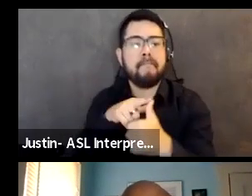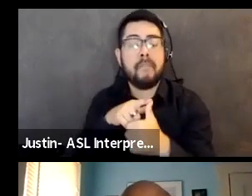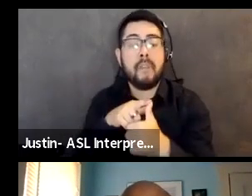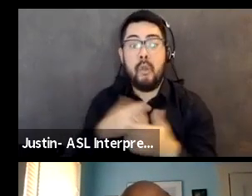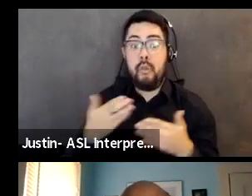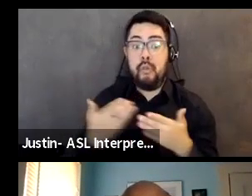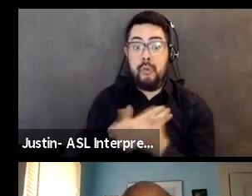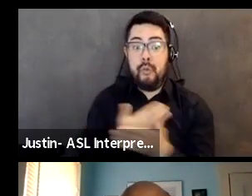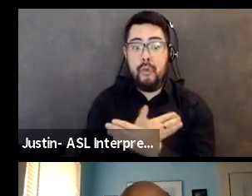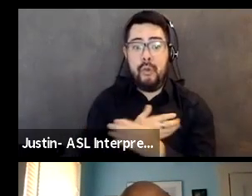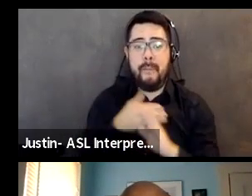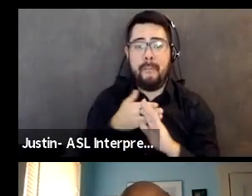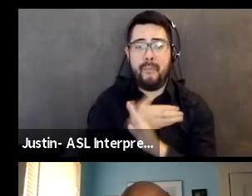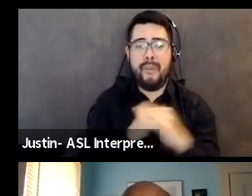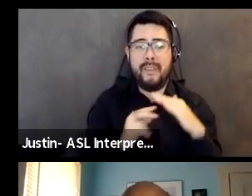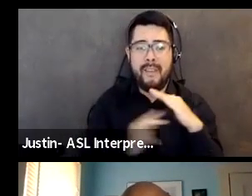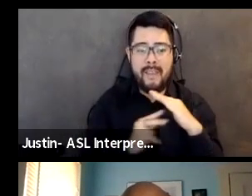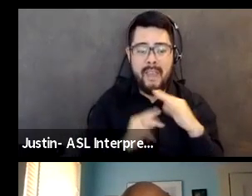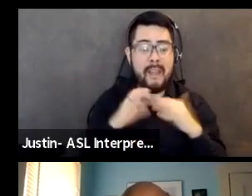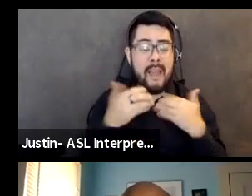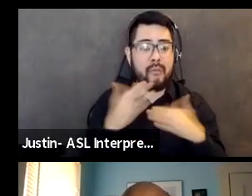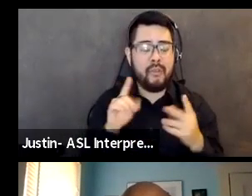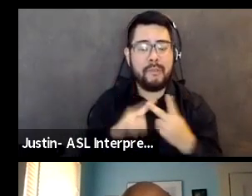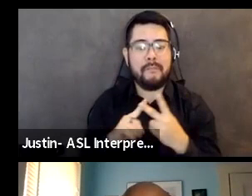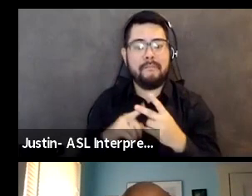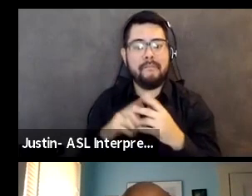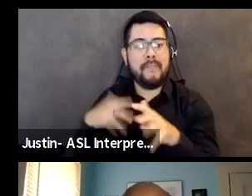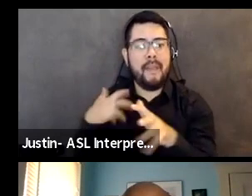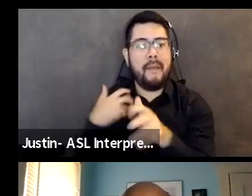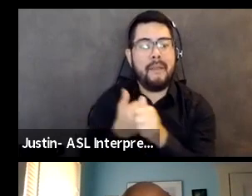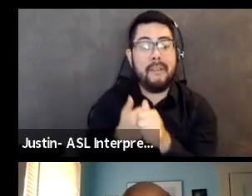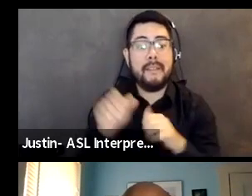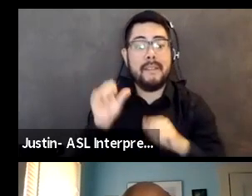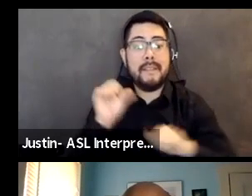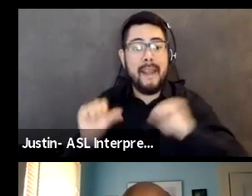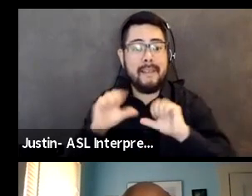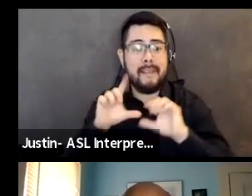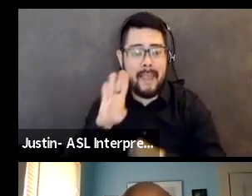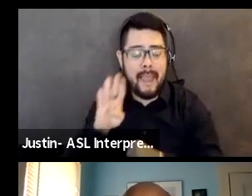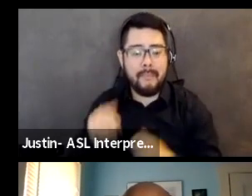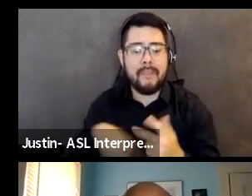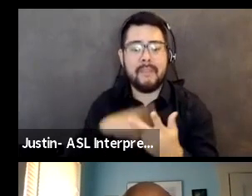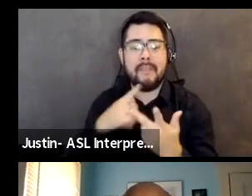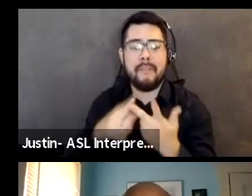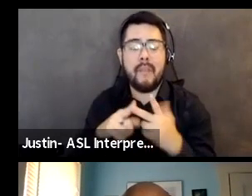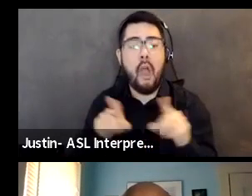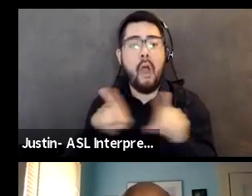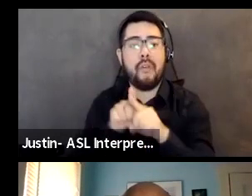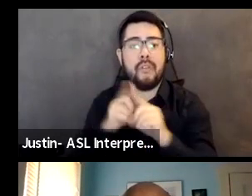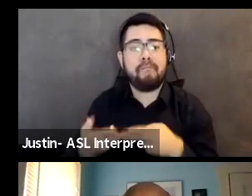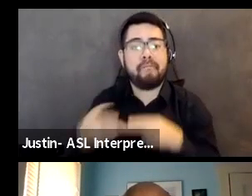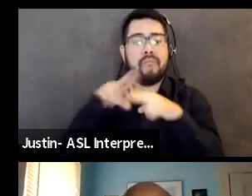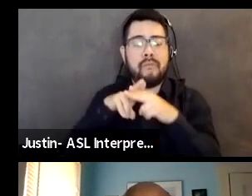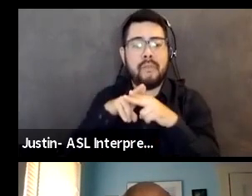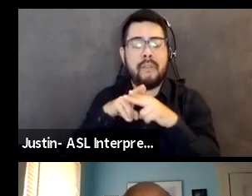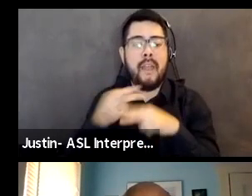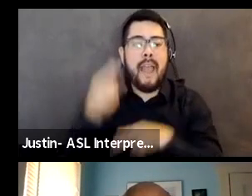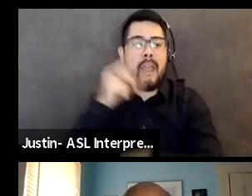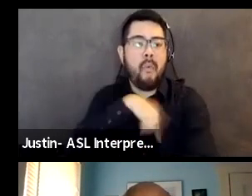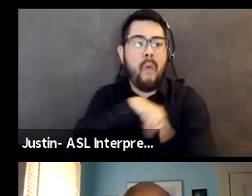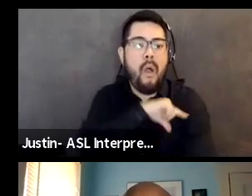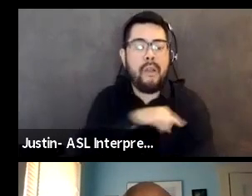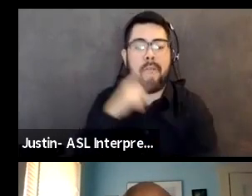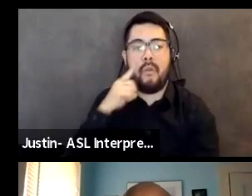classrooms modernized science labs and new spaces to support the expansion of high quality academic programs such as stem